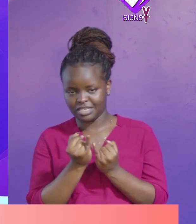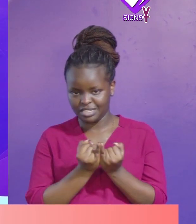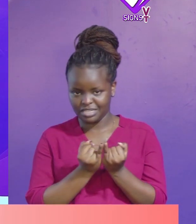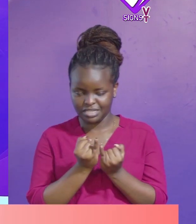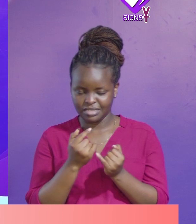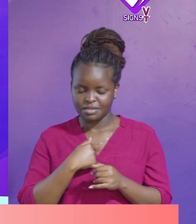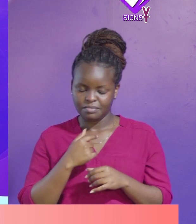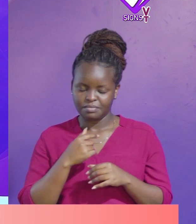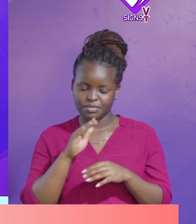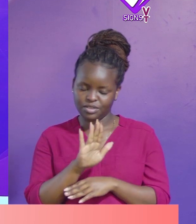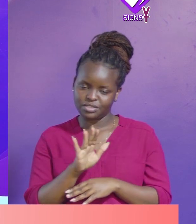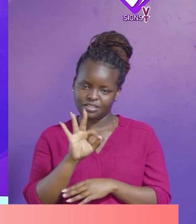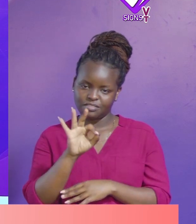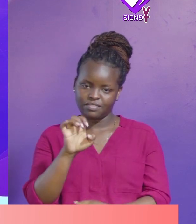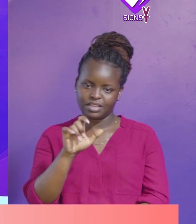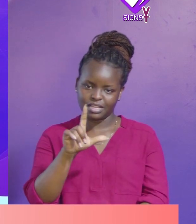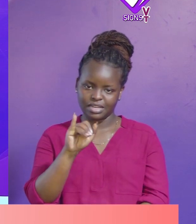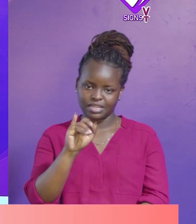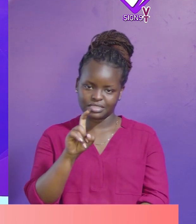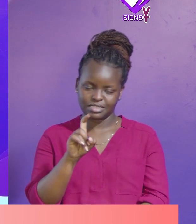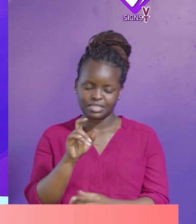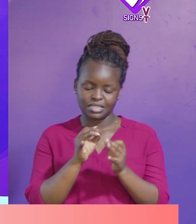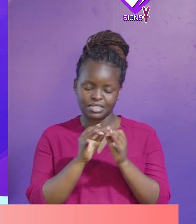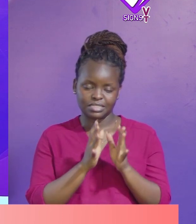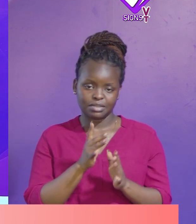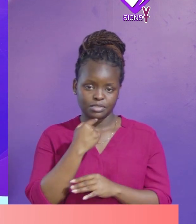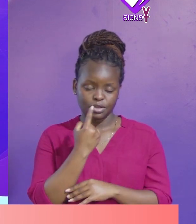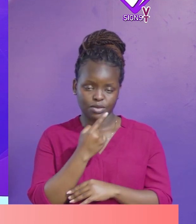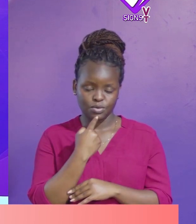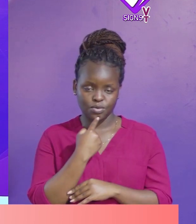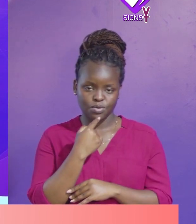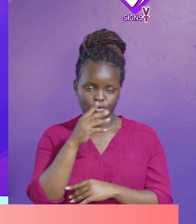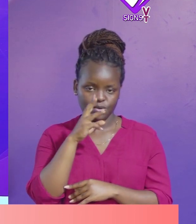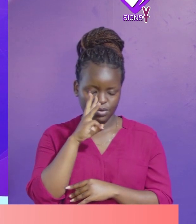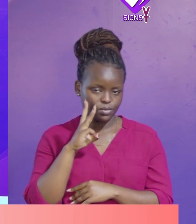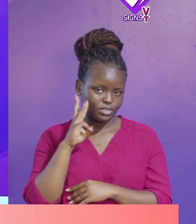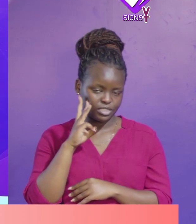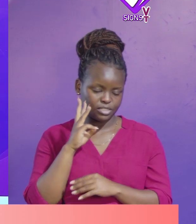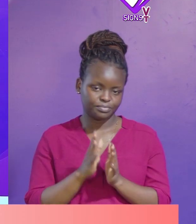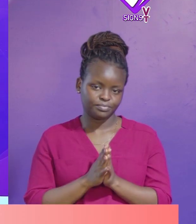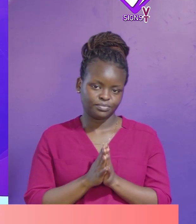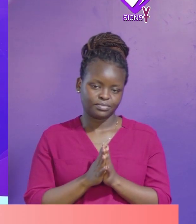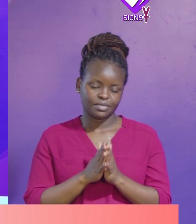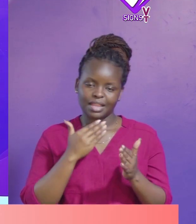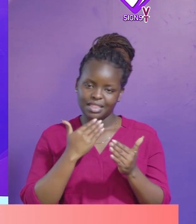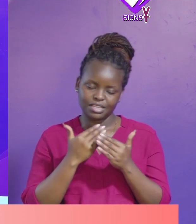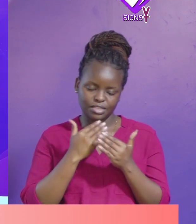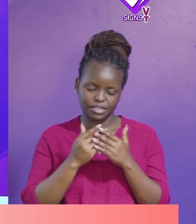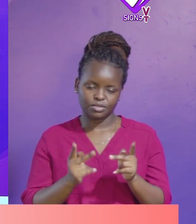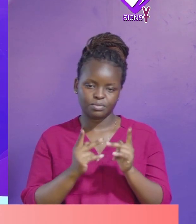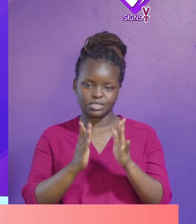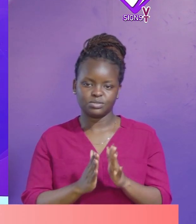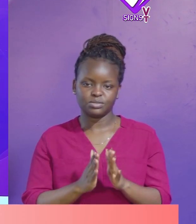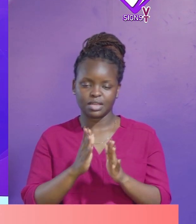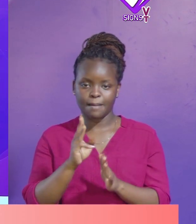I've been yours, Felix Makona. Our sign language interpreter has been Wanja Ngede. Super thanks to our producer Mary